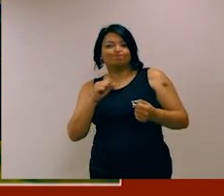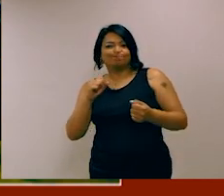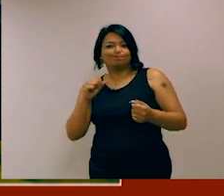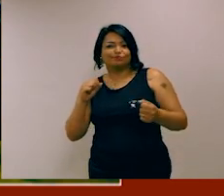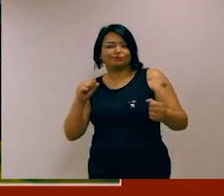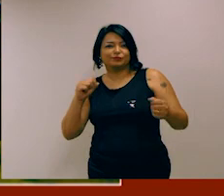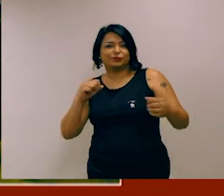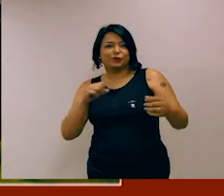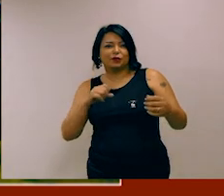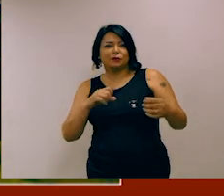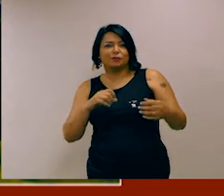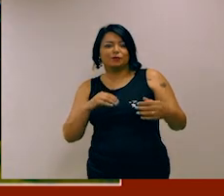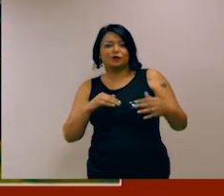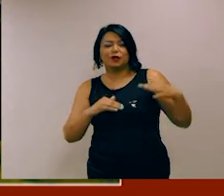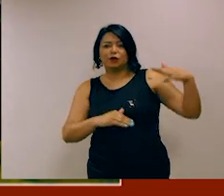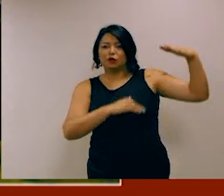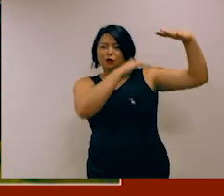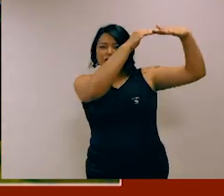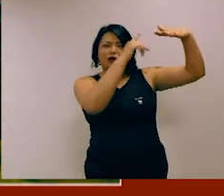water dam.